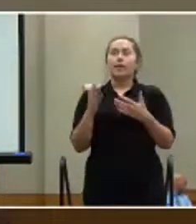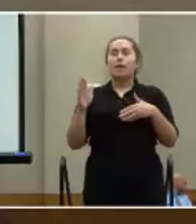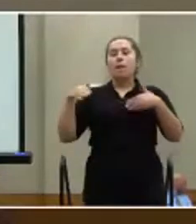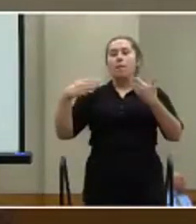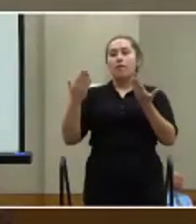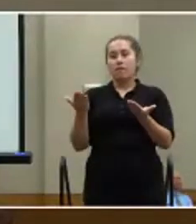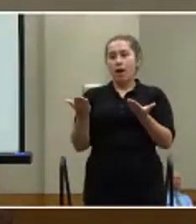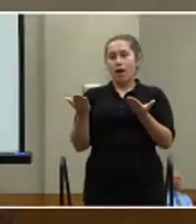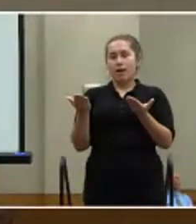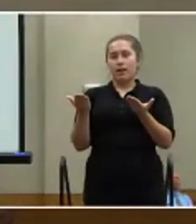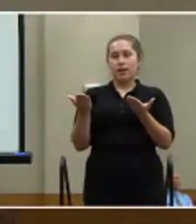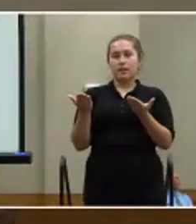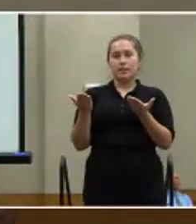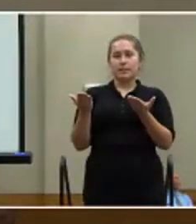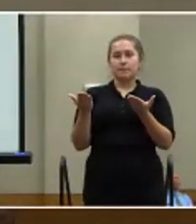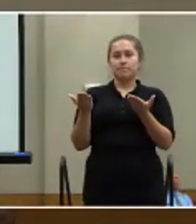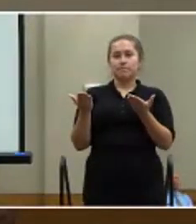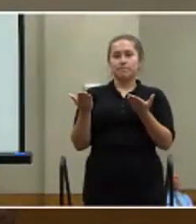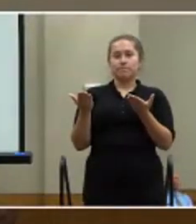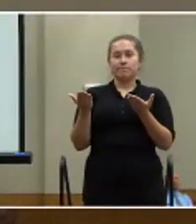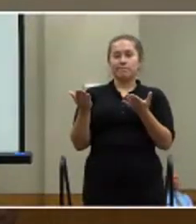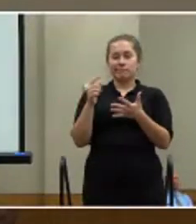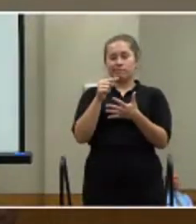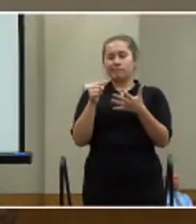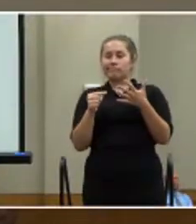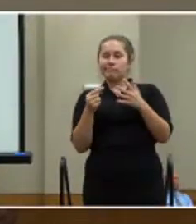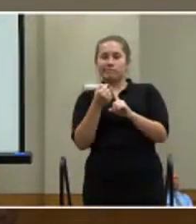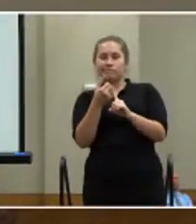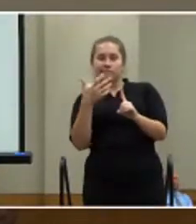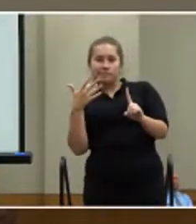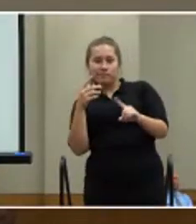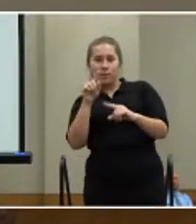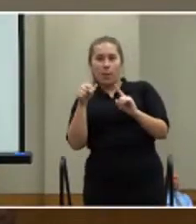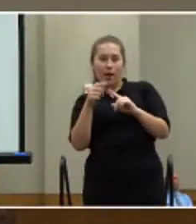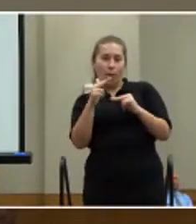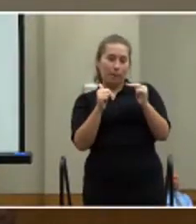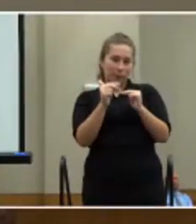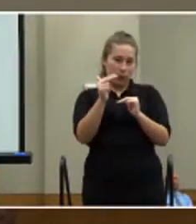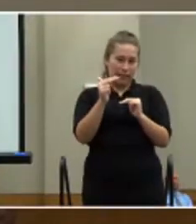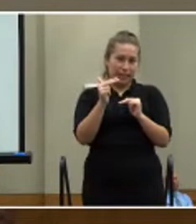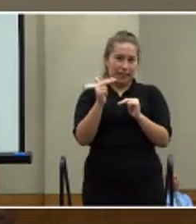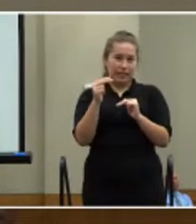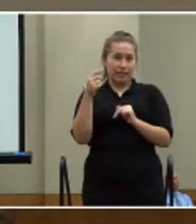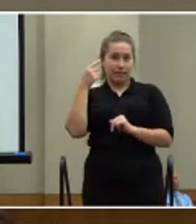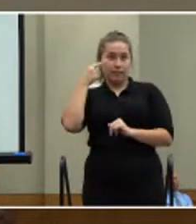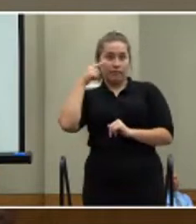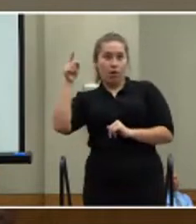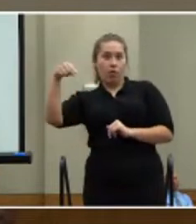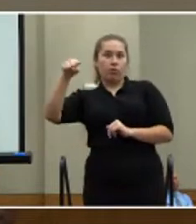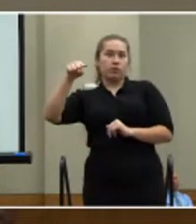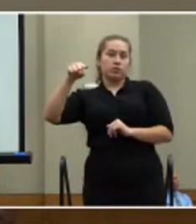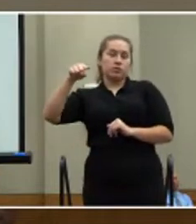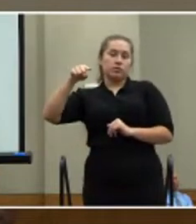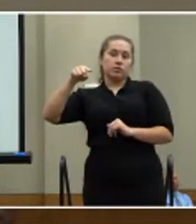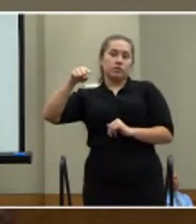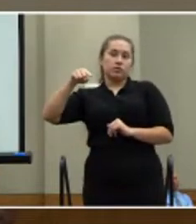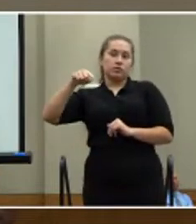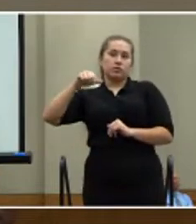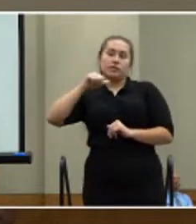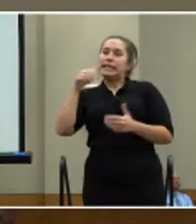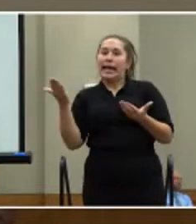provide some information about the building facilities for those who are not here in